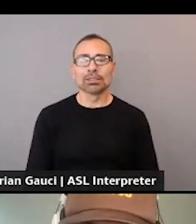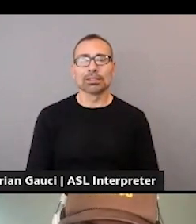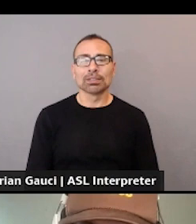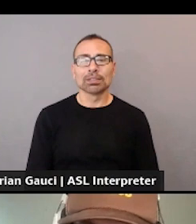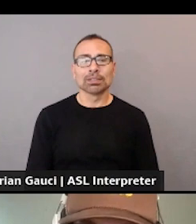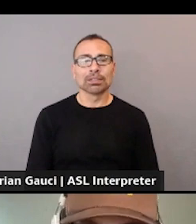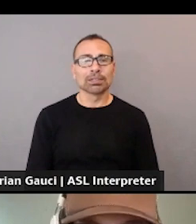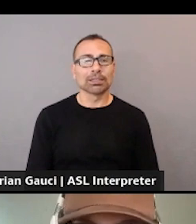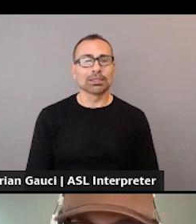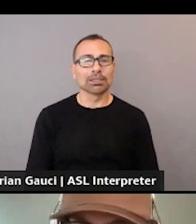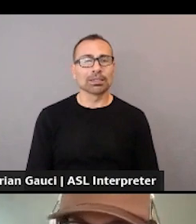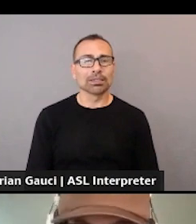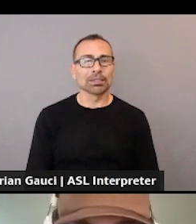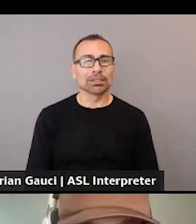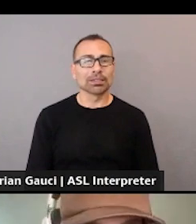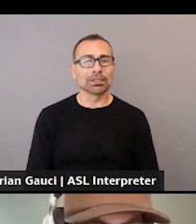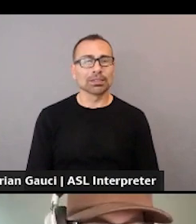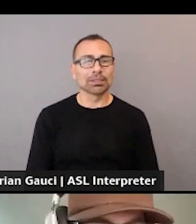and I can.